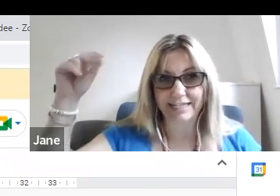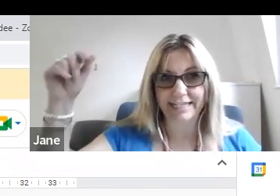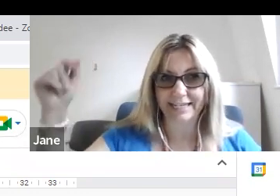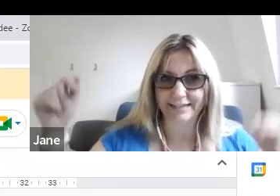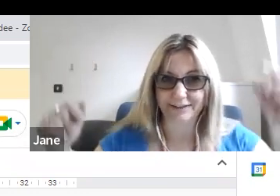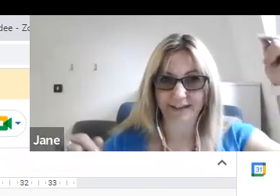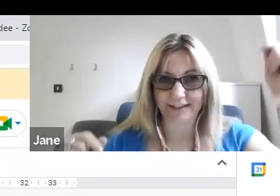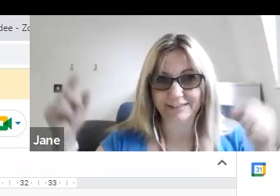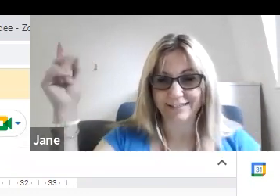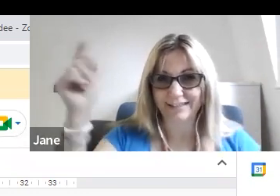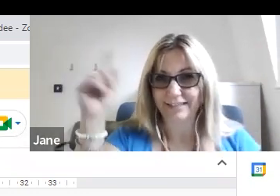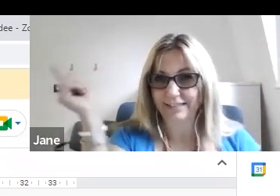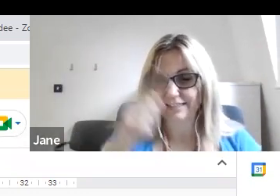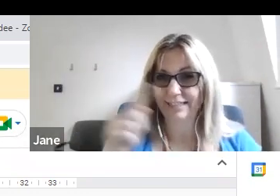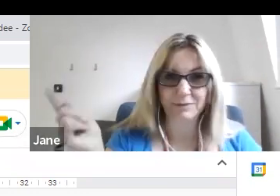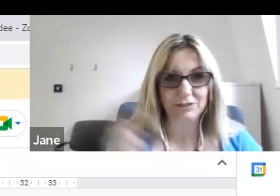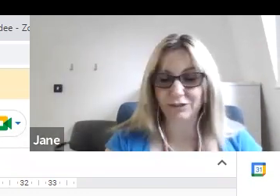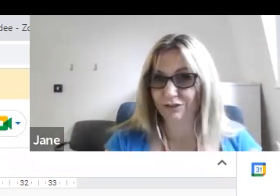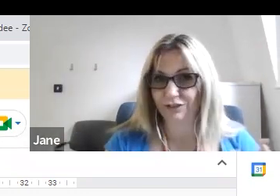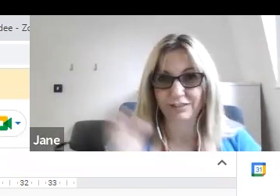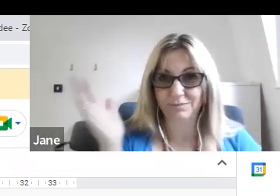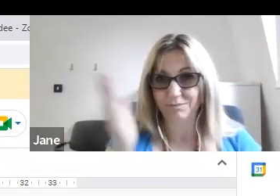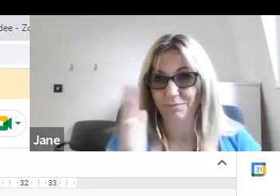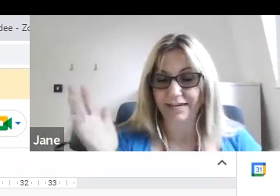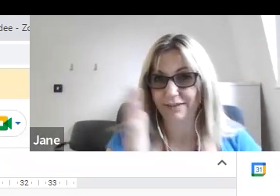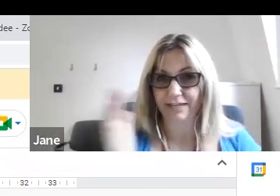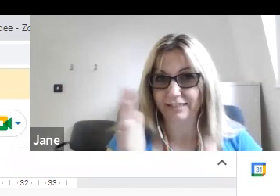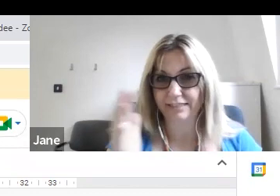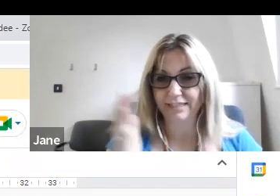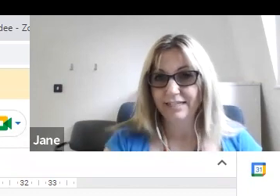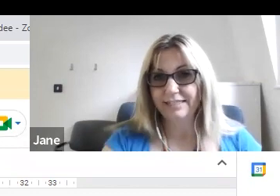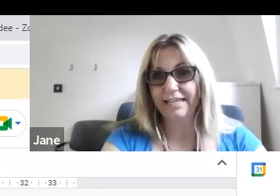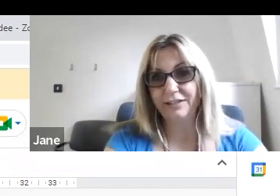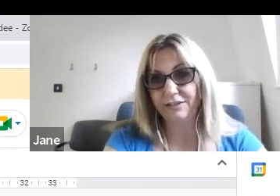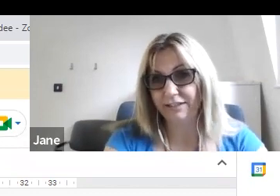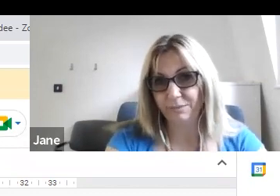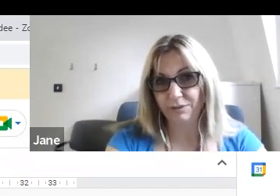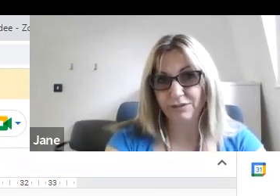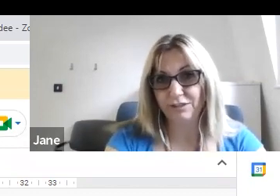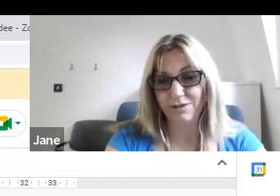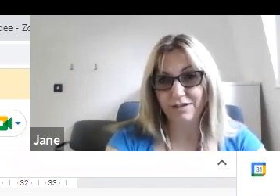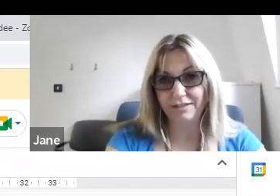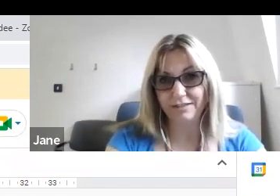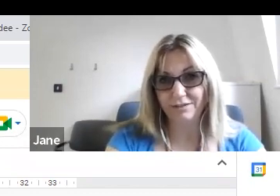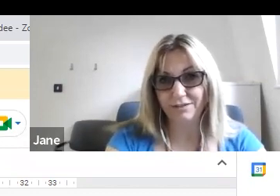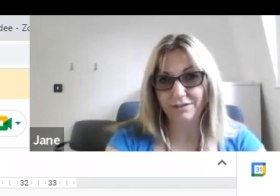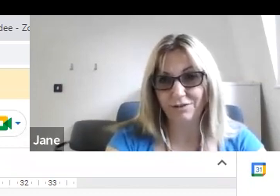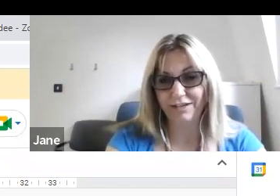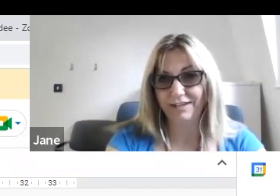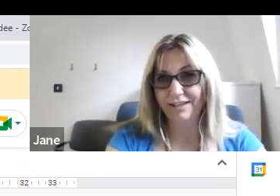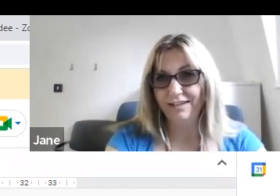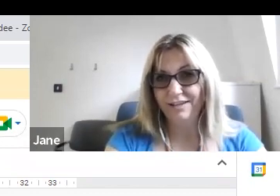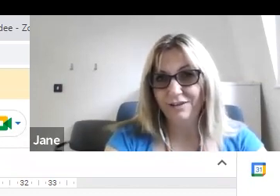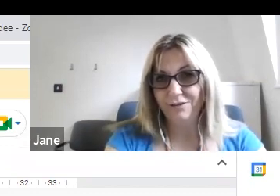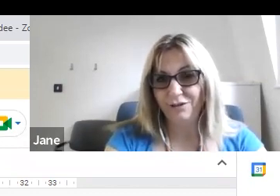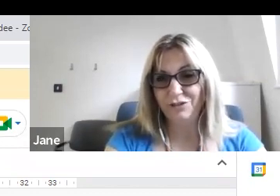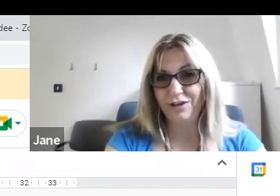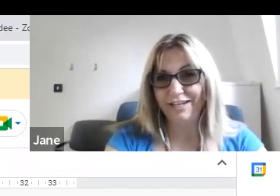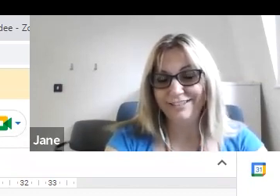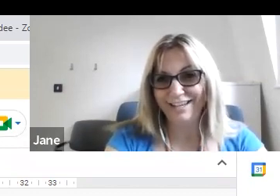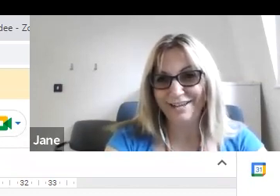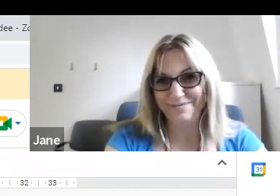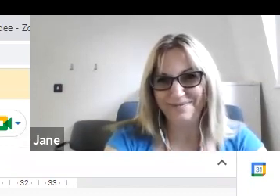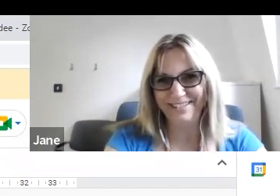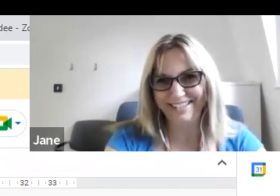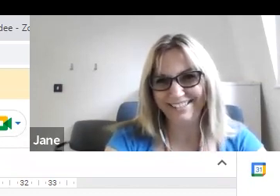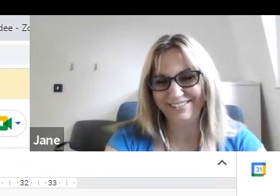sort of like clicking and things, and it seems to just make things settle in the person's mind. It's a very, very